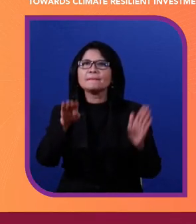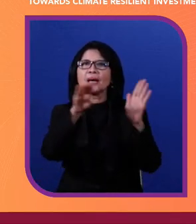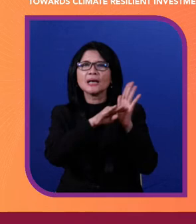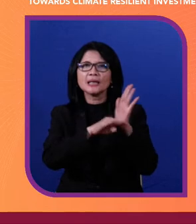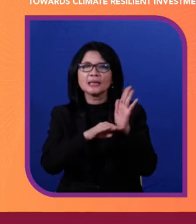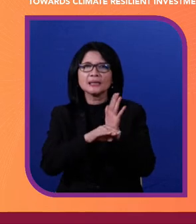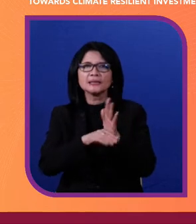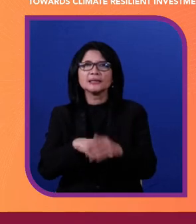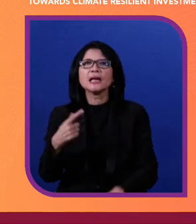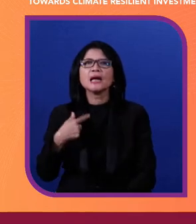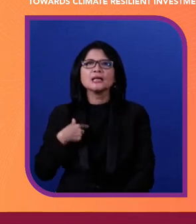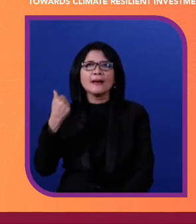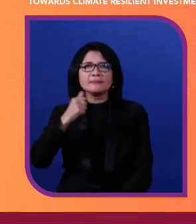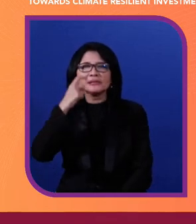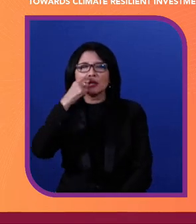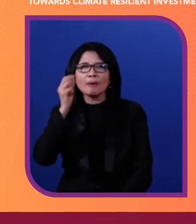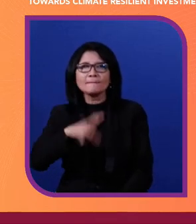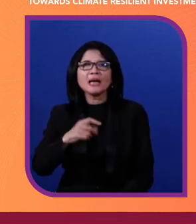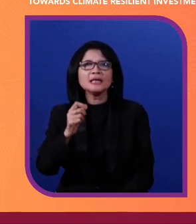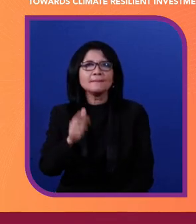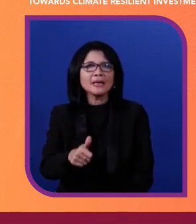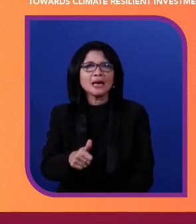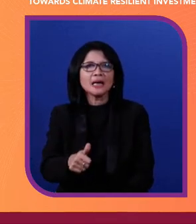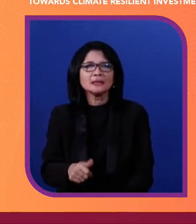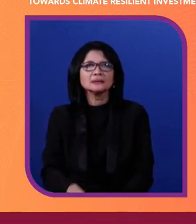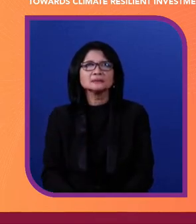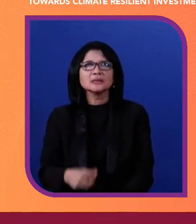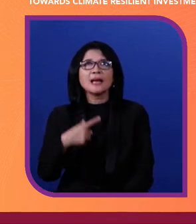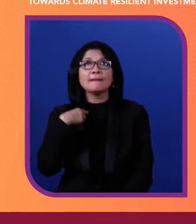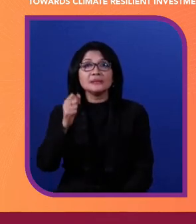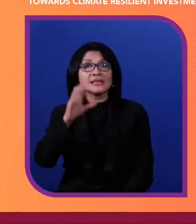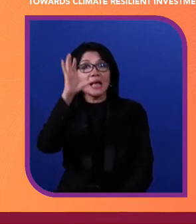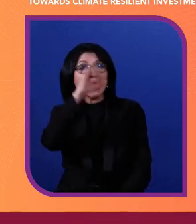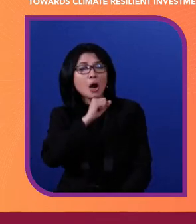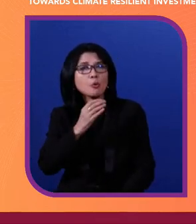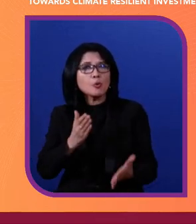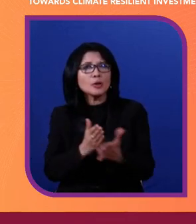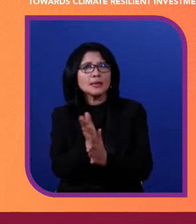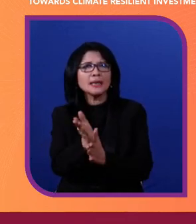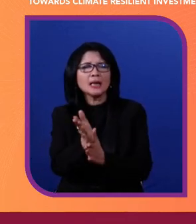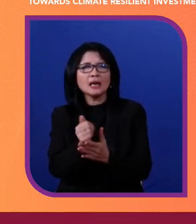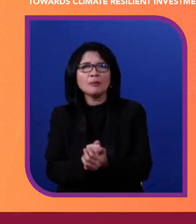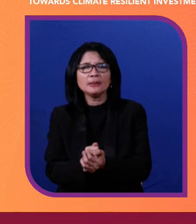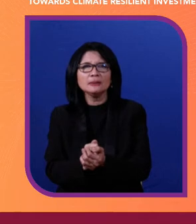eighty-eight service kompresor Swan Ice